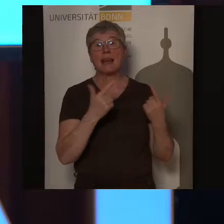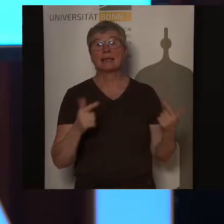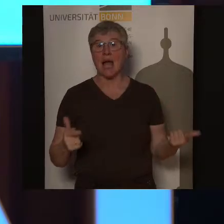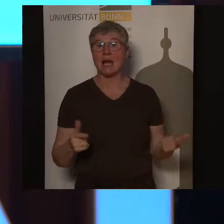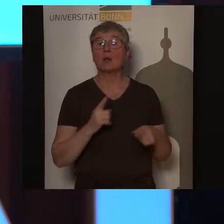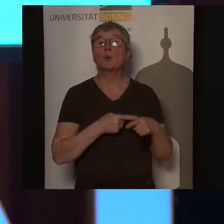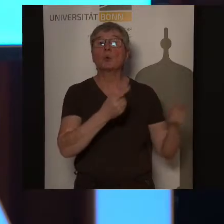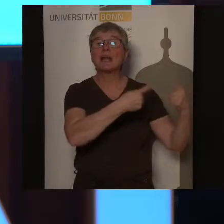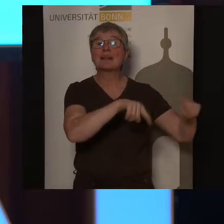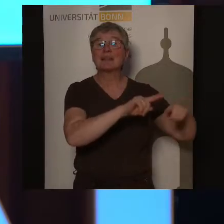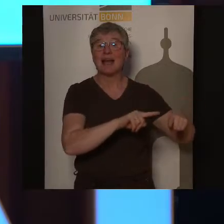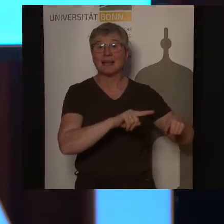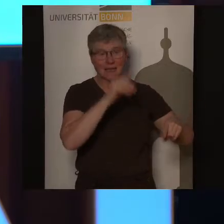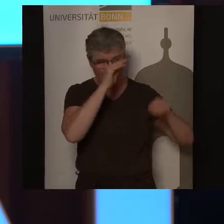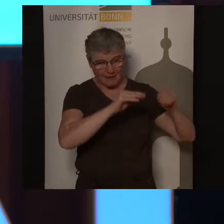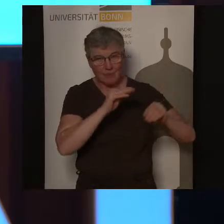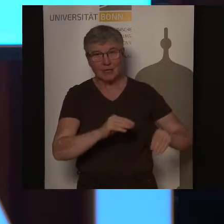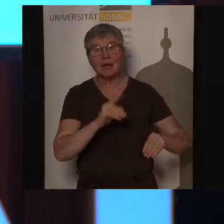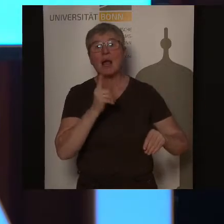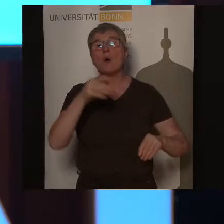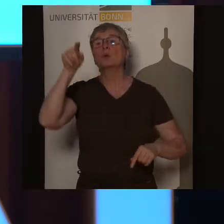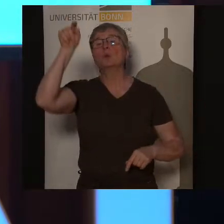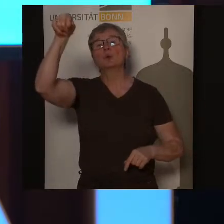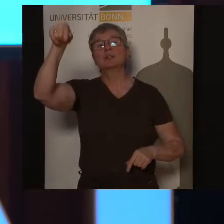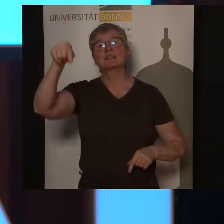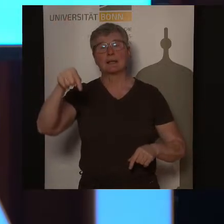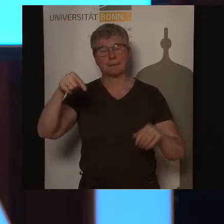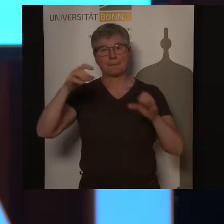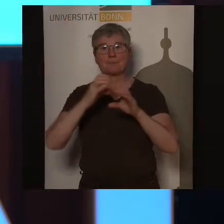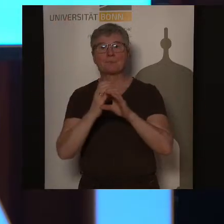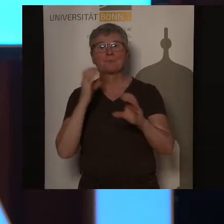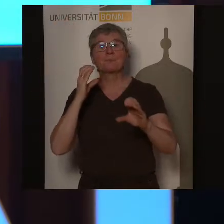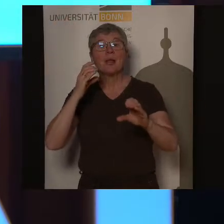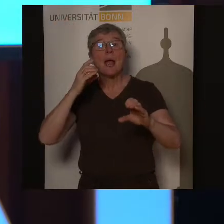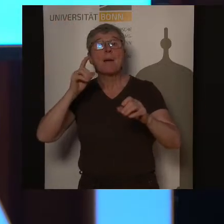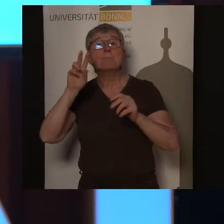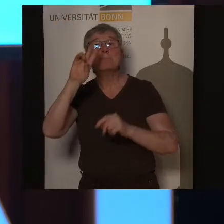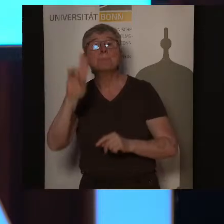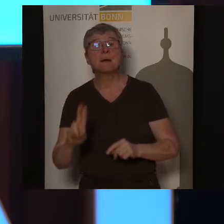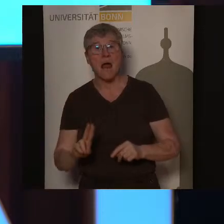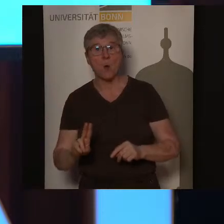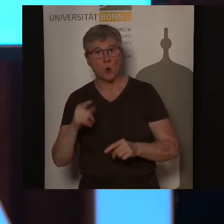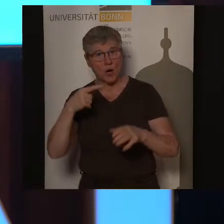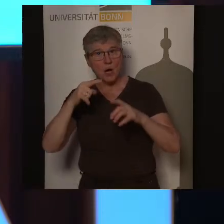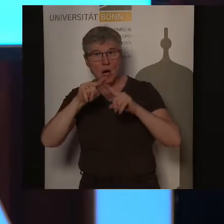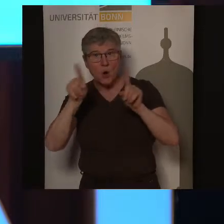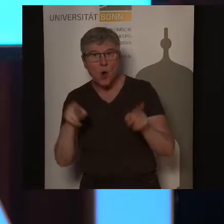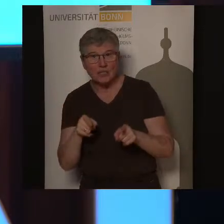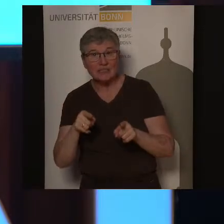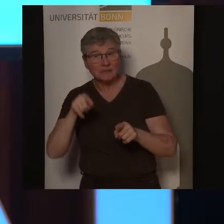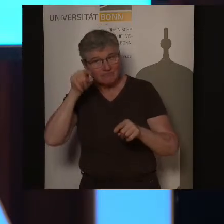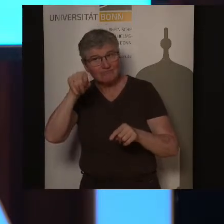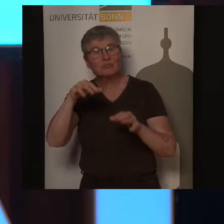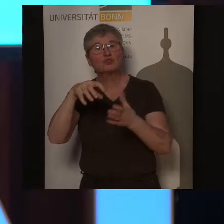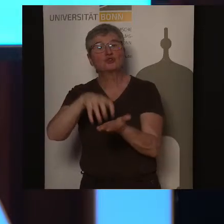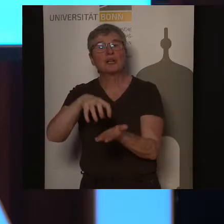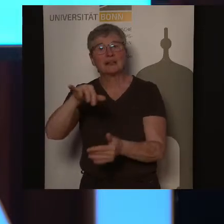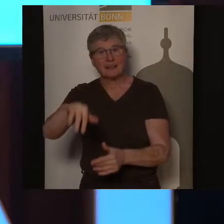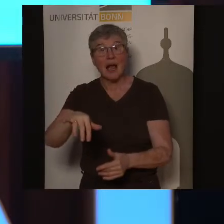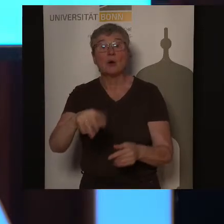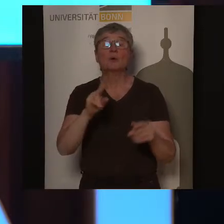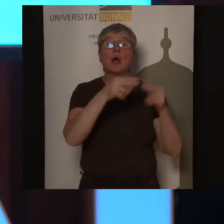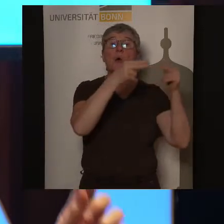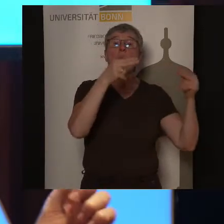maybe, and I can only recommend signing up for the Atelier or Literarium. We're also downstairs, but